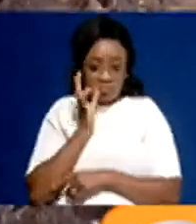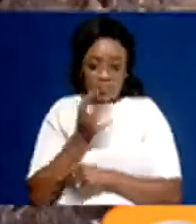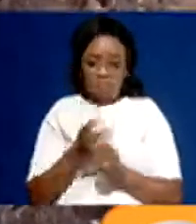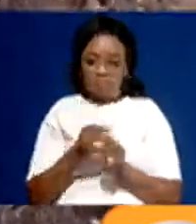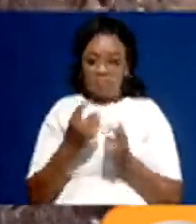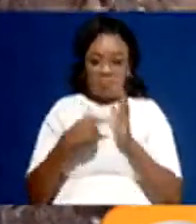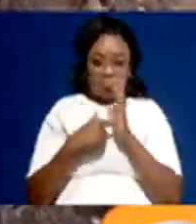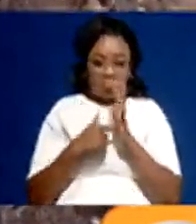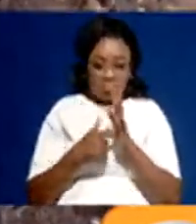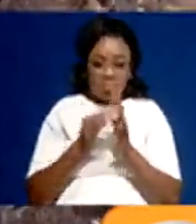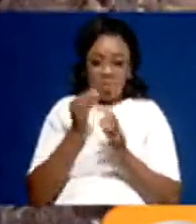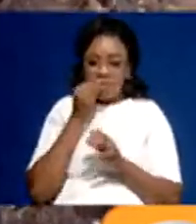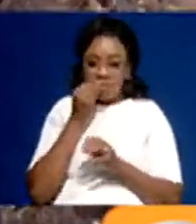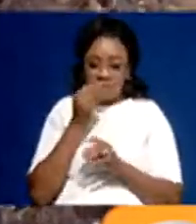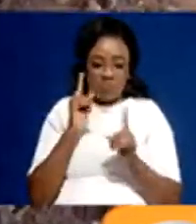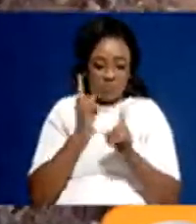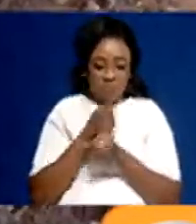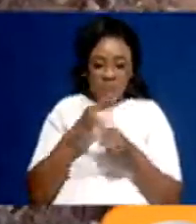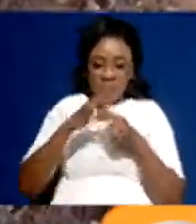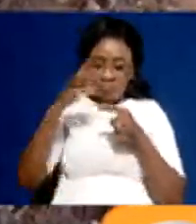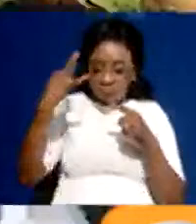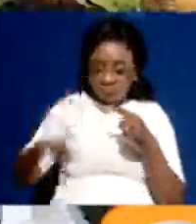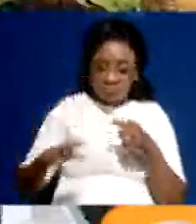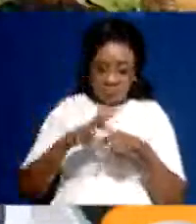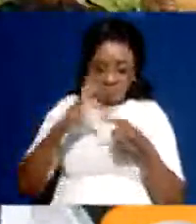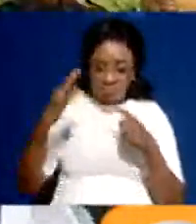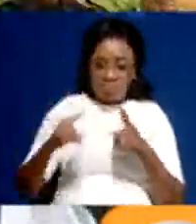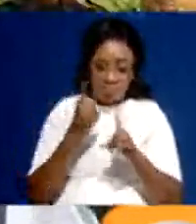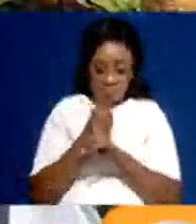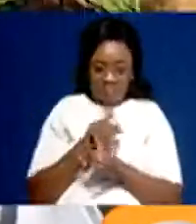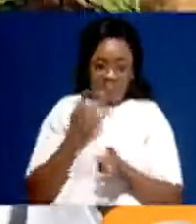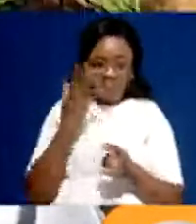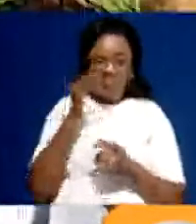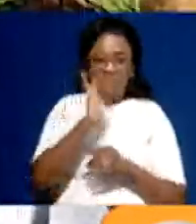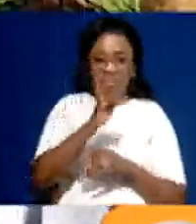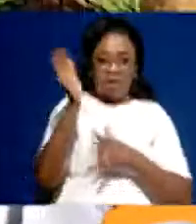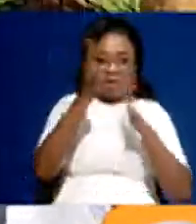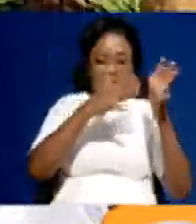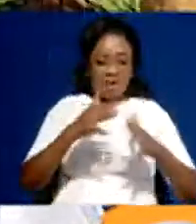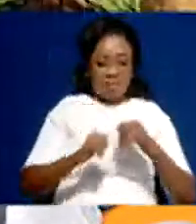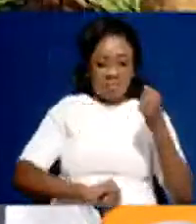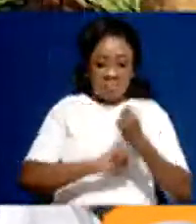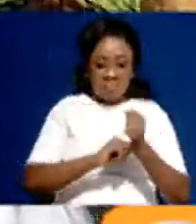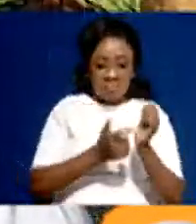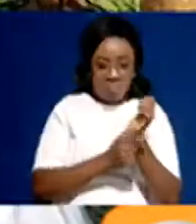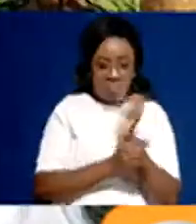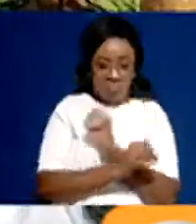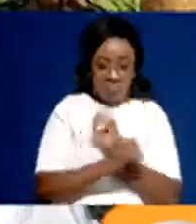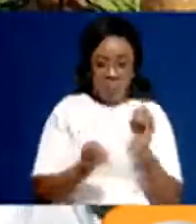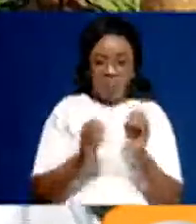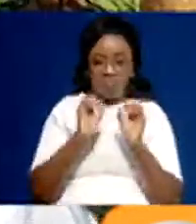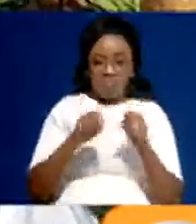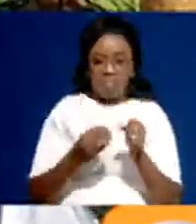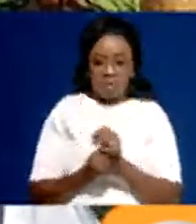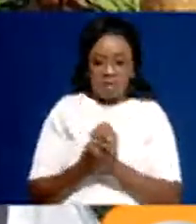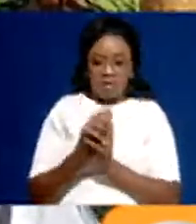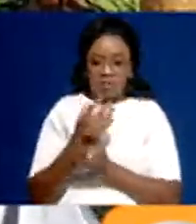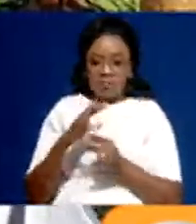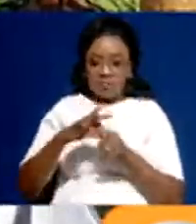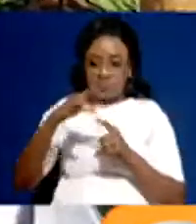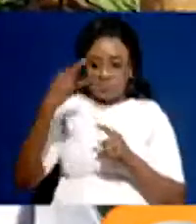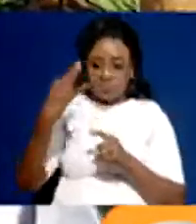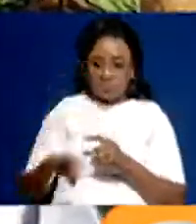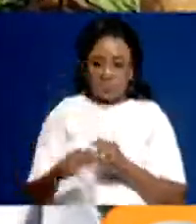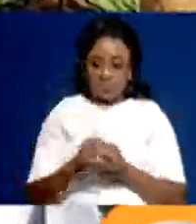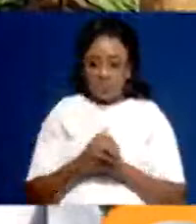vegetable, and that climate at that point does not support maize, they can grow the vegetables, earn money from these vegetables,